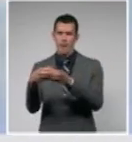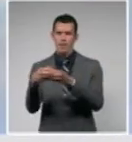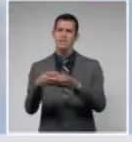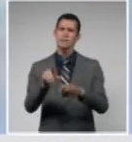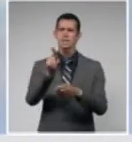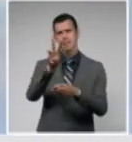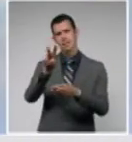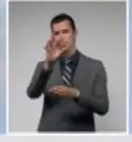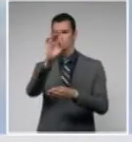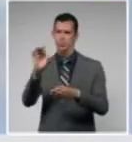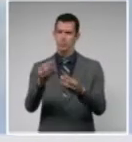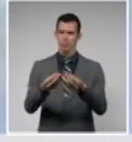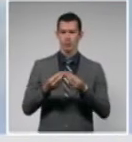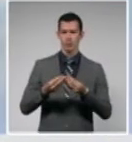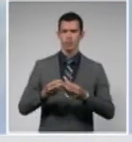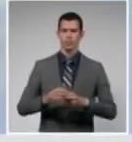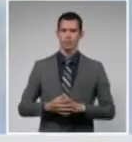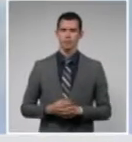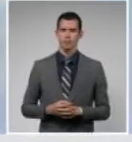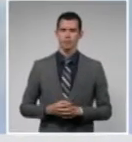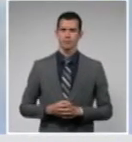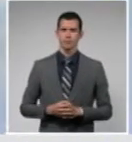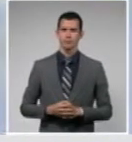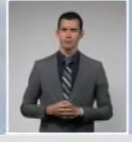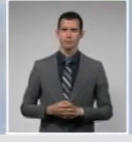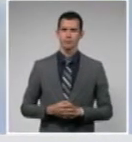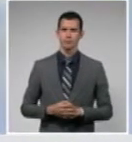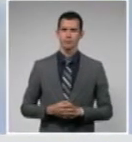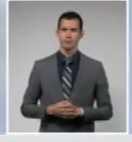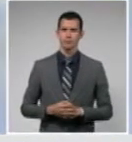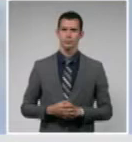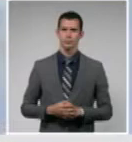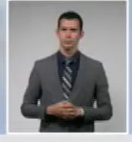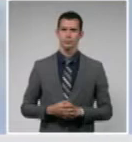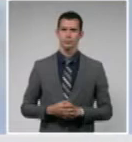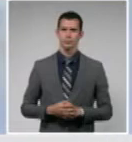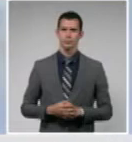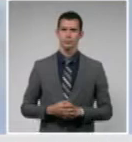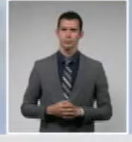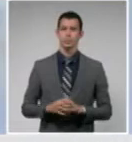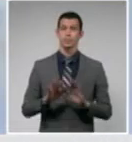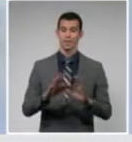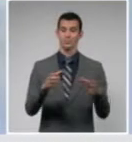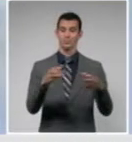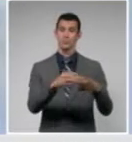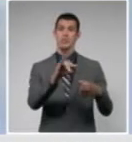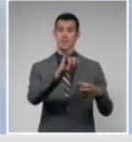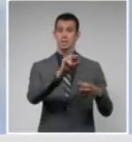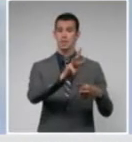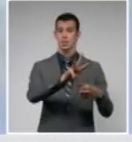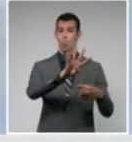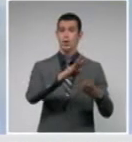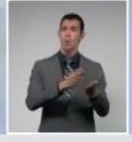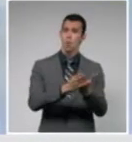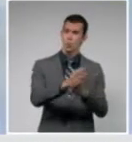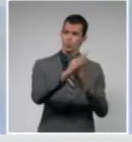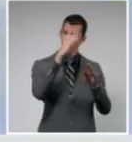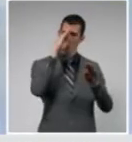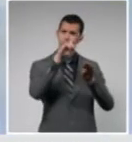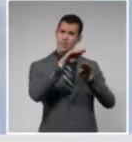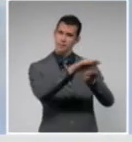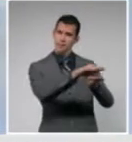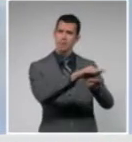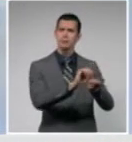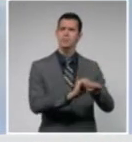COVID-19 death toll on the island now stands at 109, with a mortality rate of